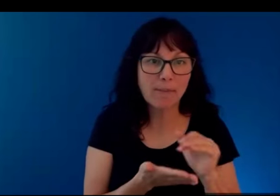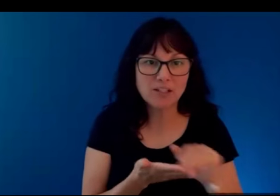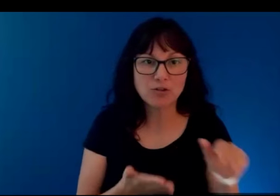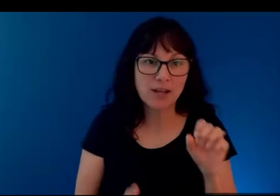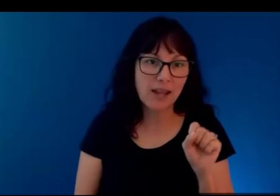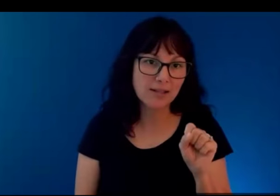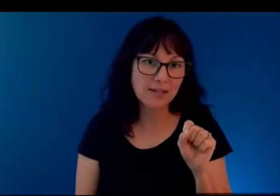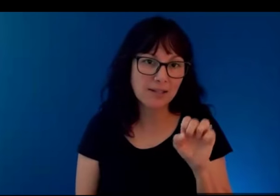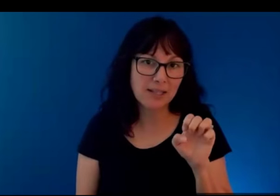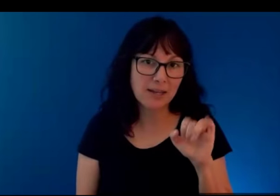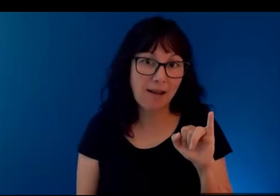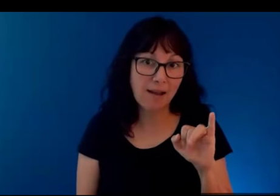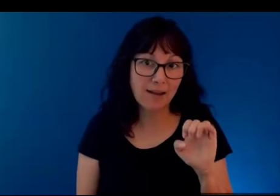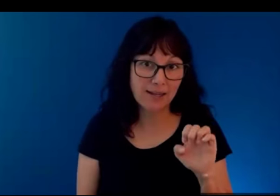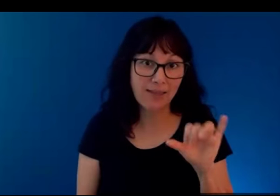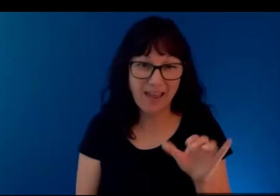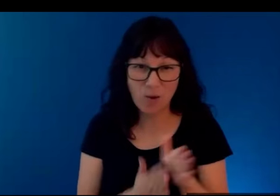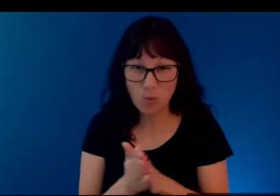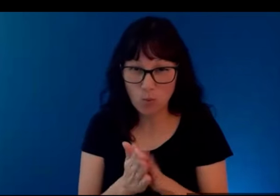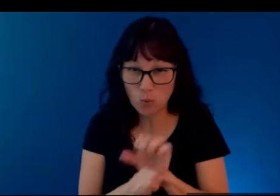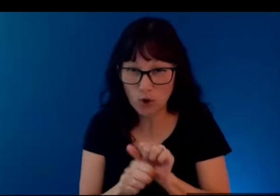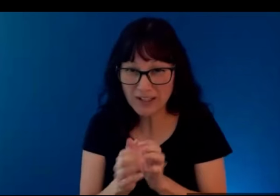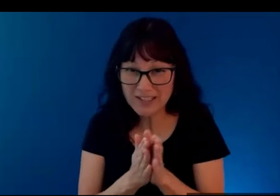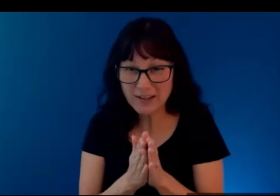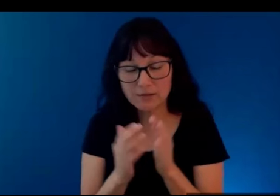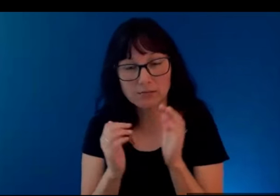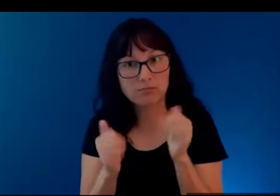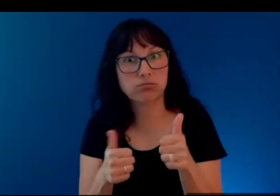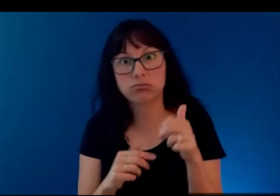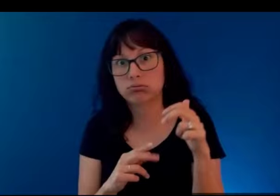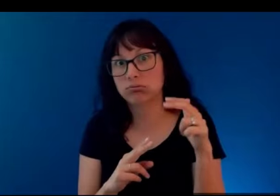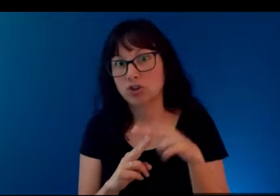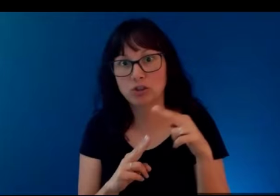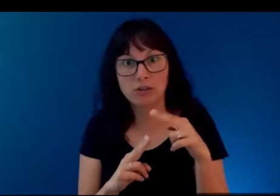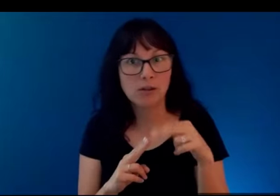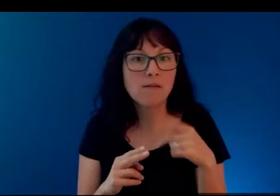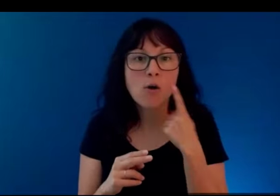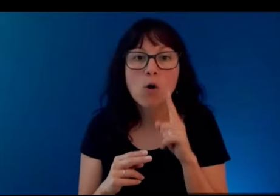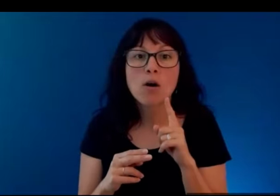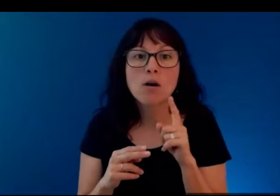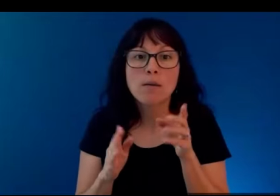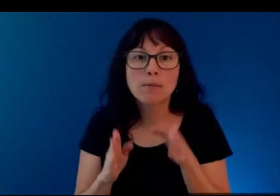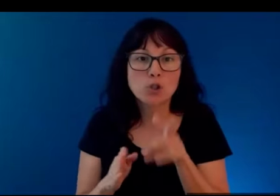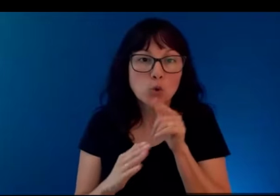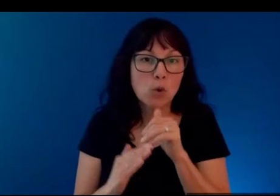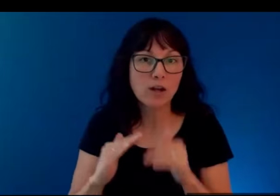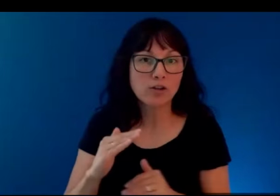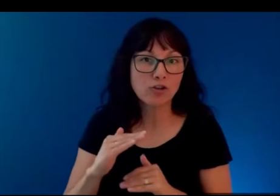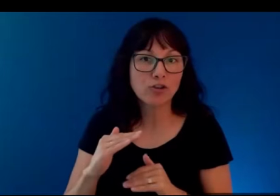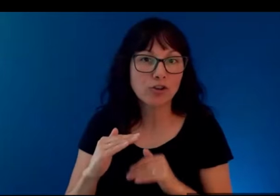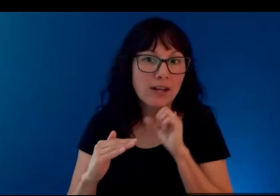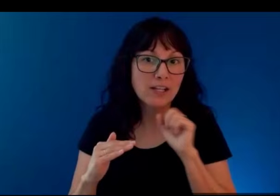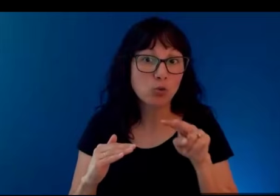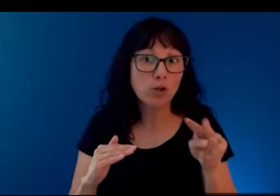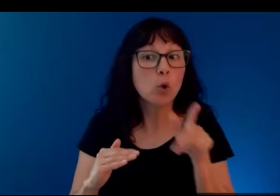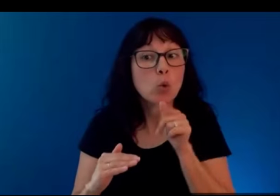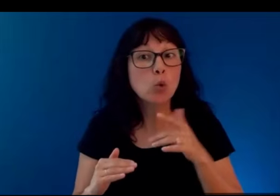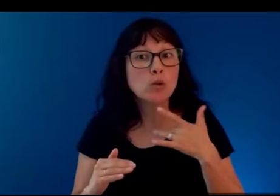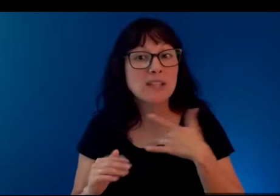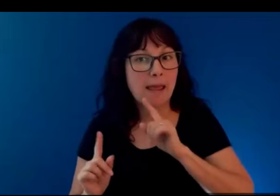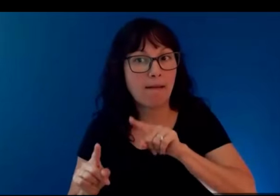This is a really amazing work incentive for individuals under the age of 22 who regularly attend